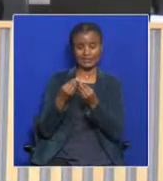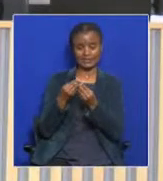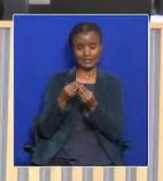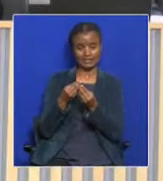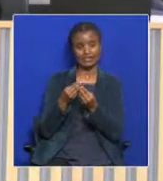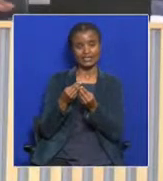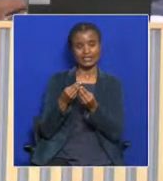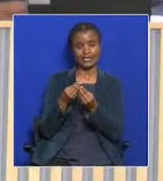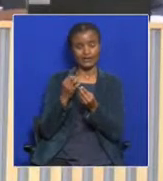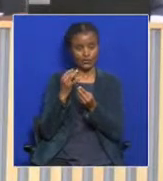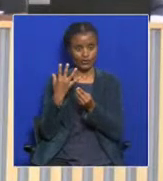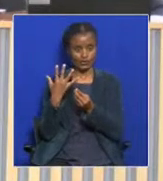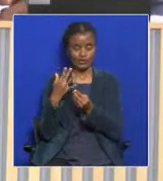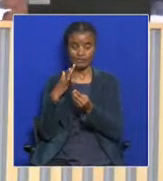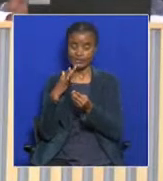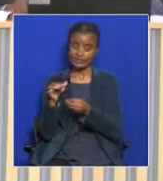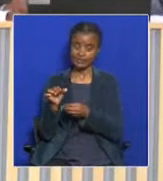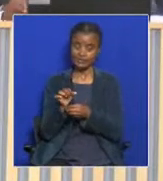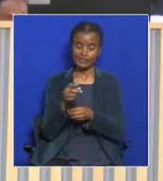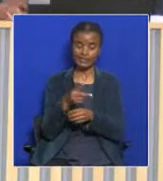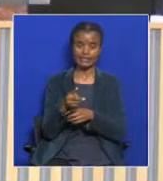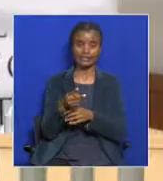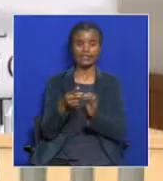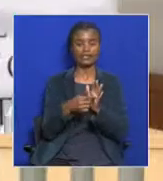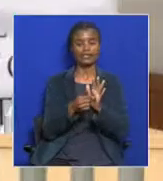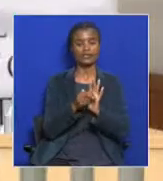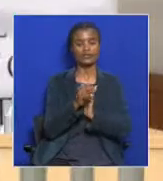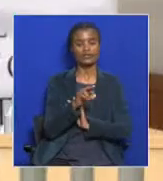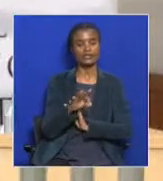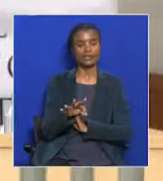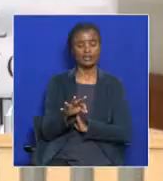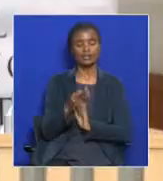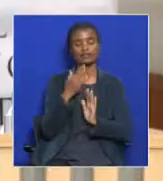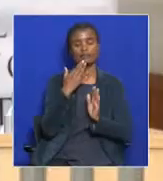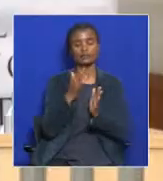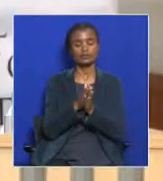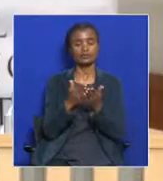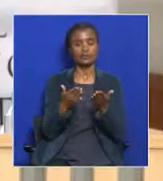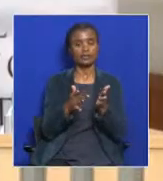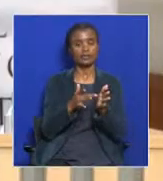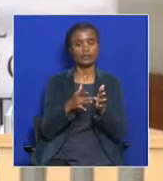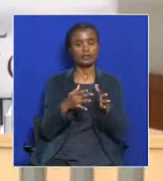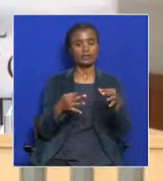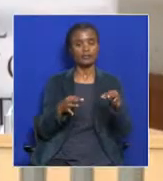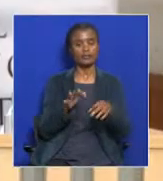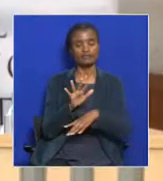23rd. Please go to page 5 of Ms. Kuzwayo's statement